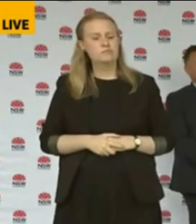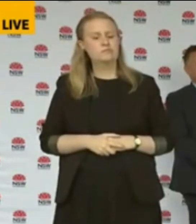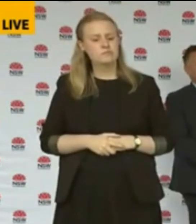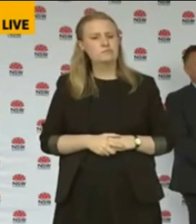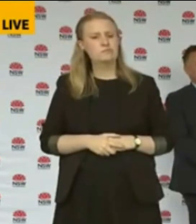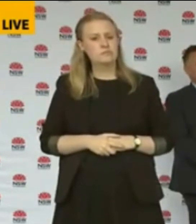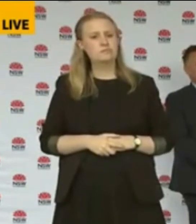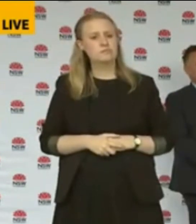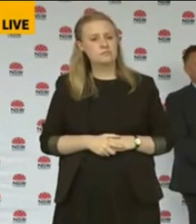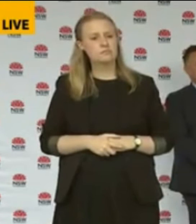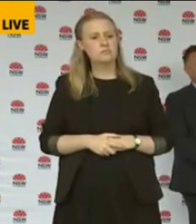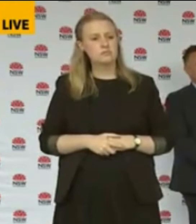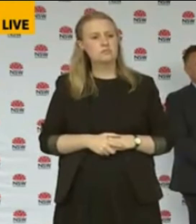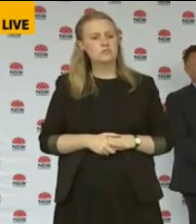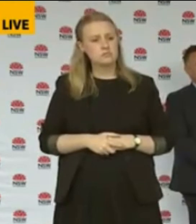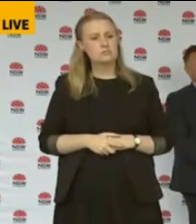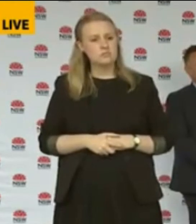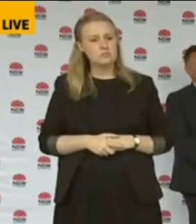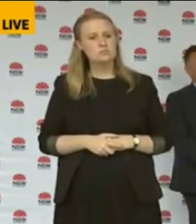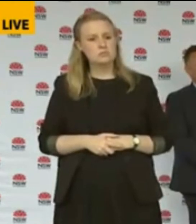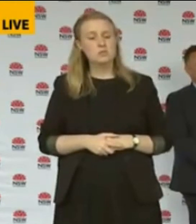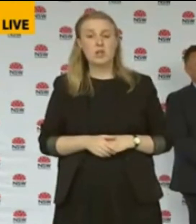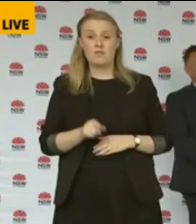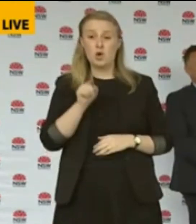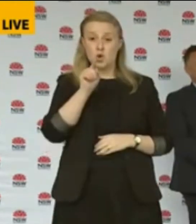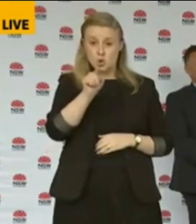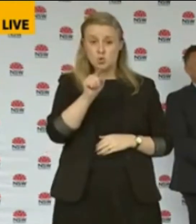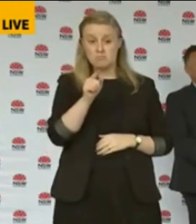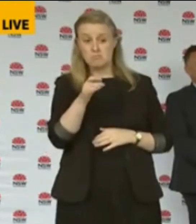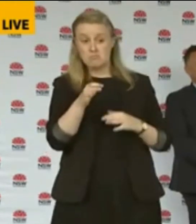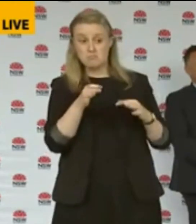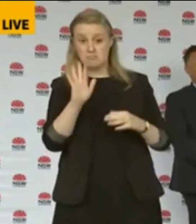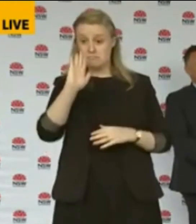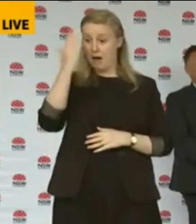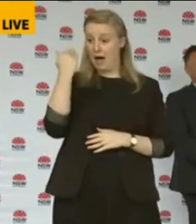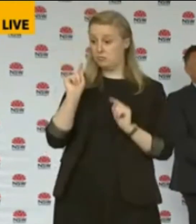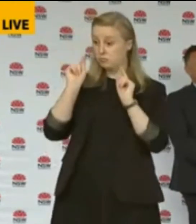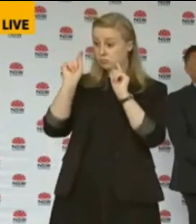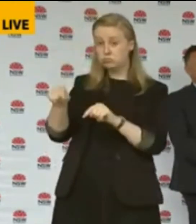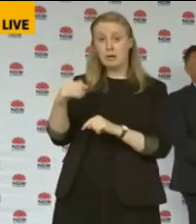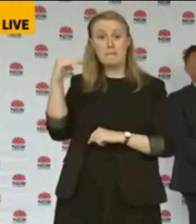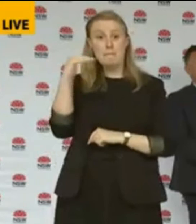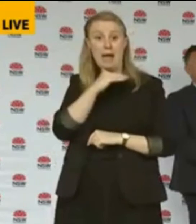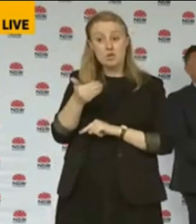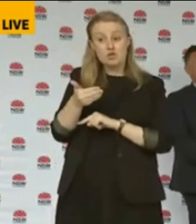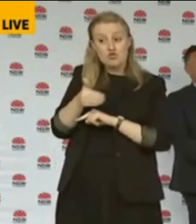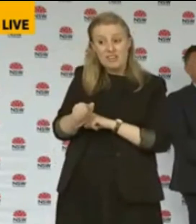be going to or intending to attend the test here in Sydney who was in that location on that day, you must